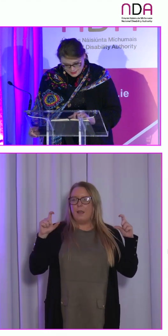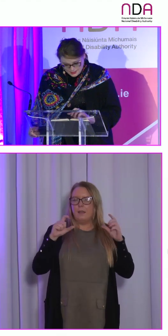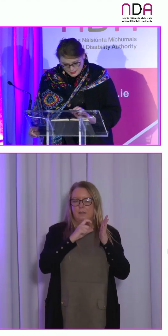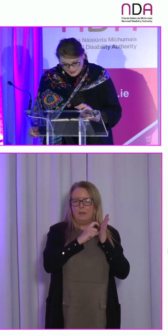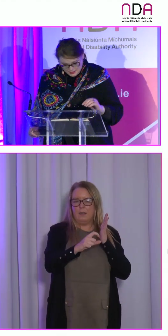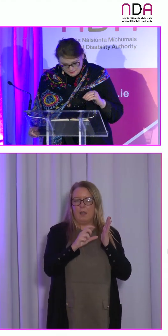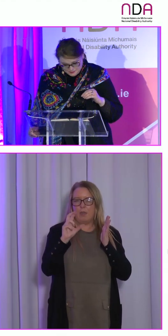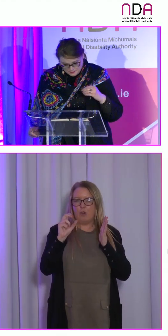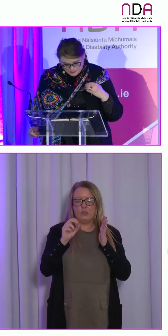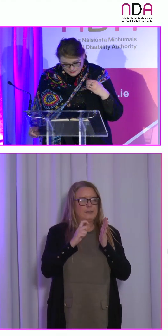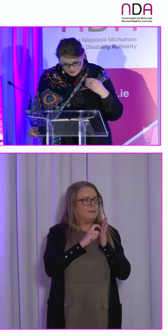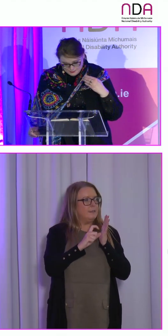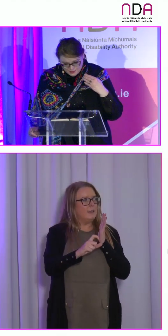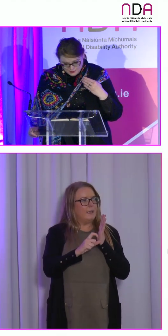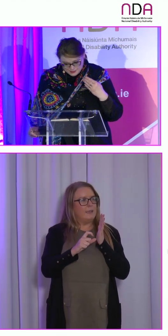the